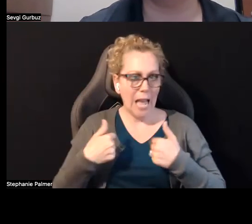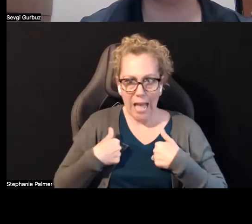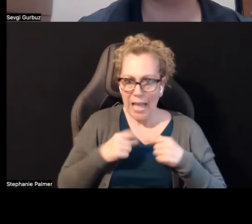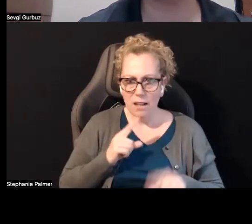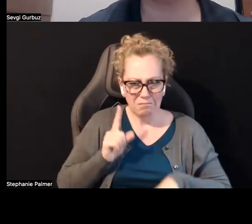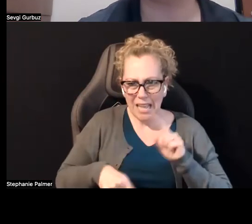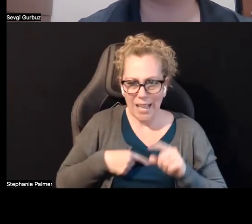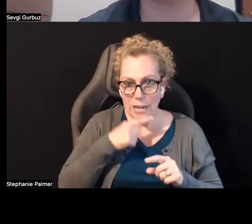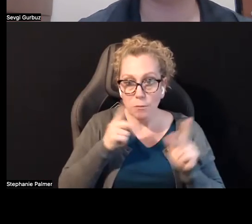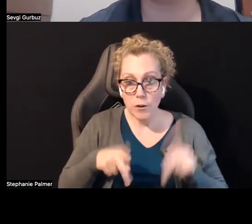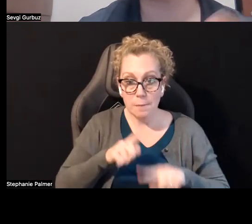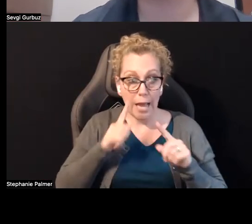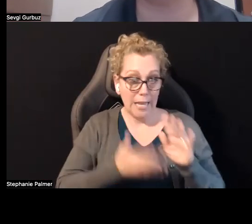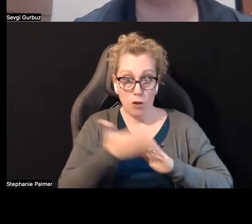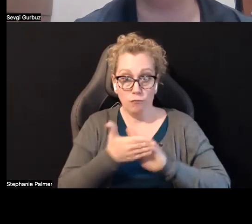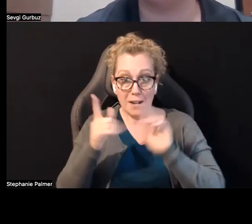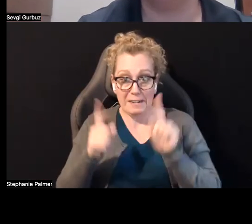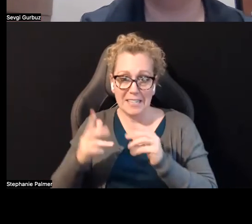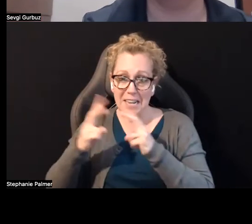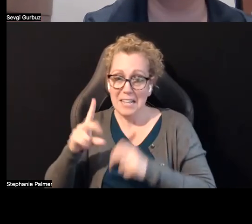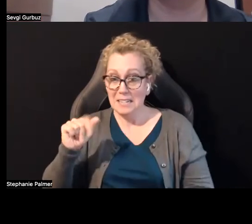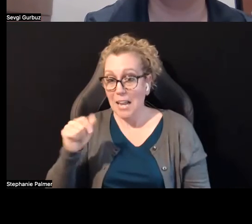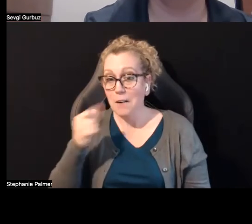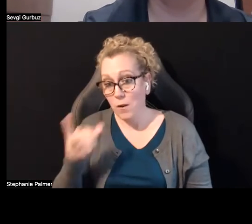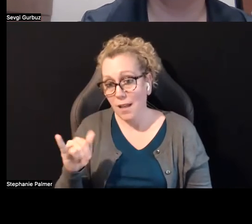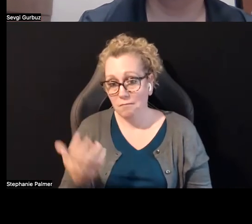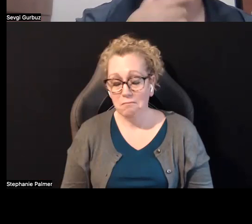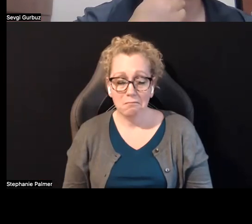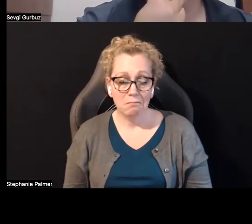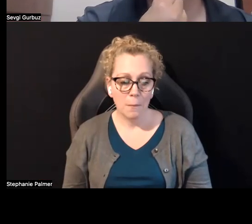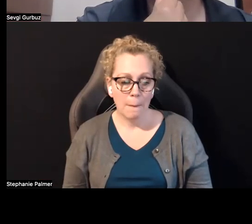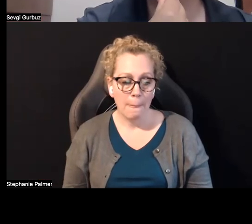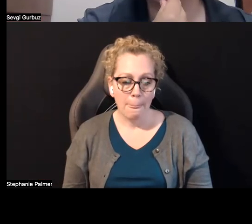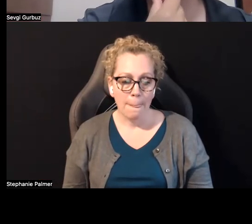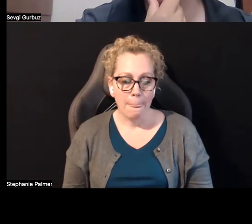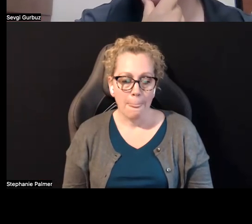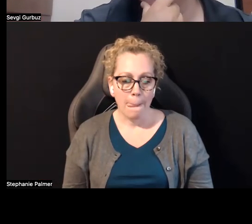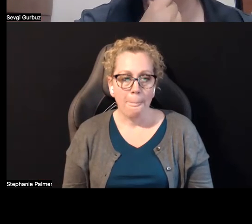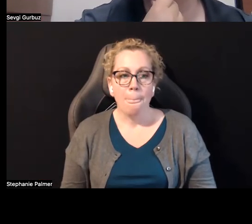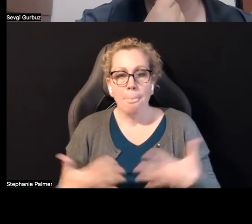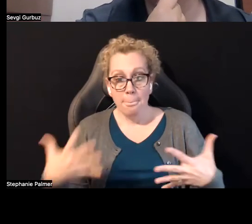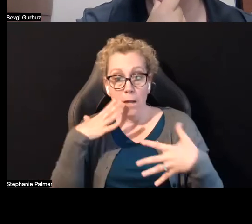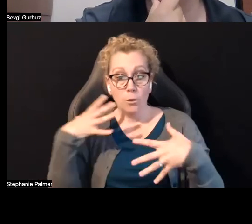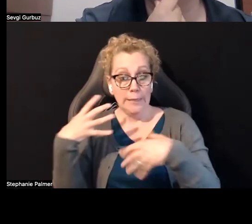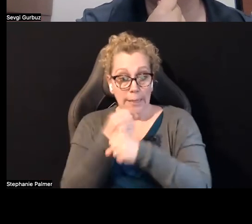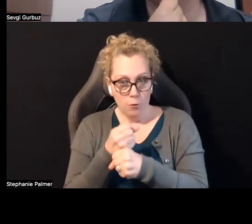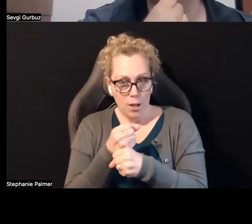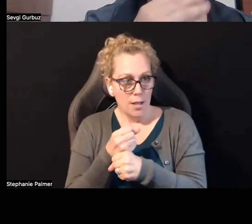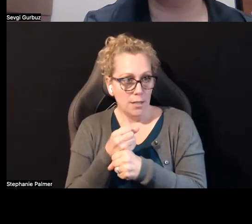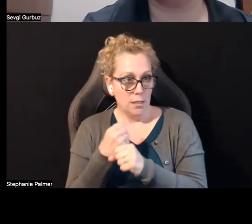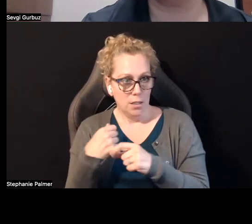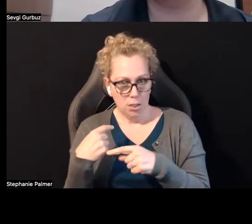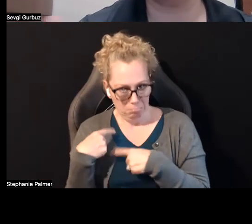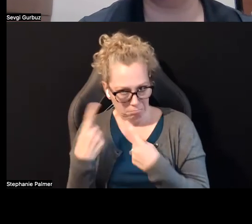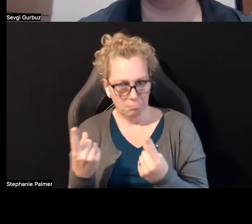definitely run the tests and analyze the data for it, if you will. So to kind of summarize where we are and